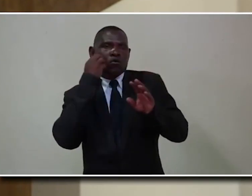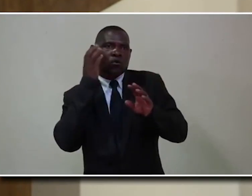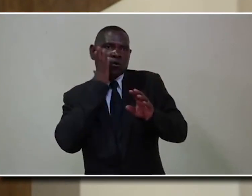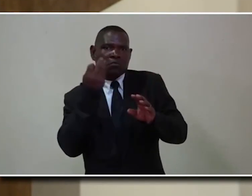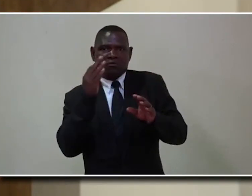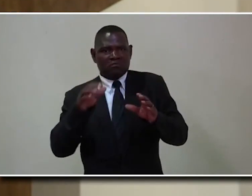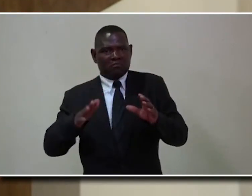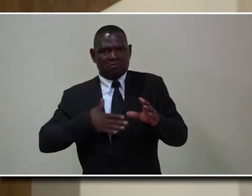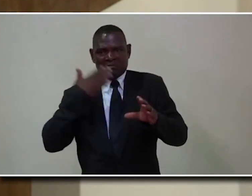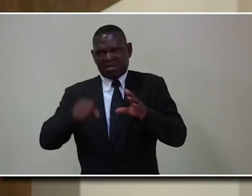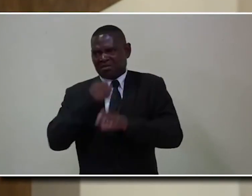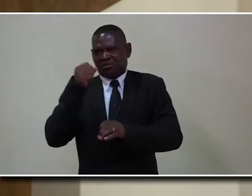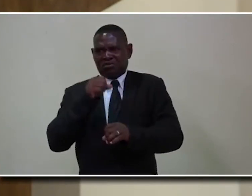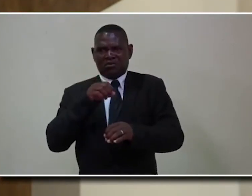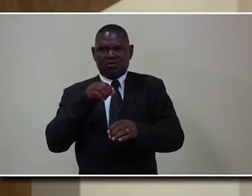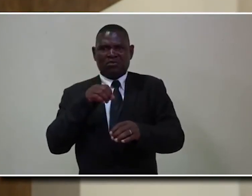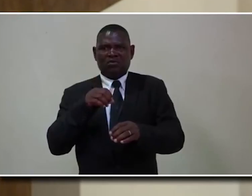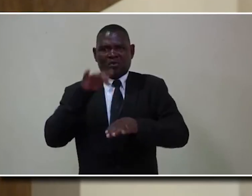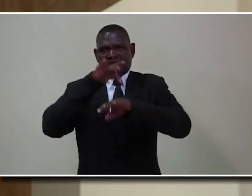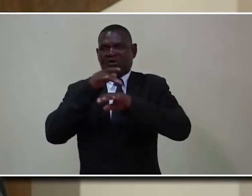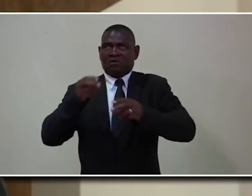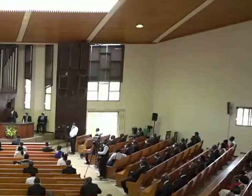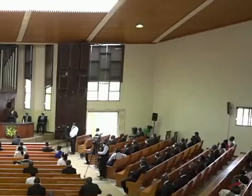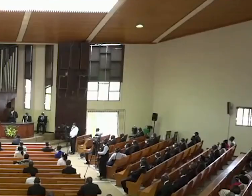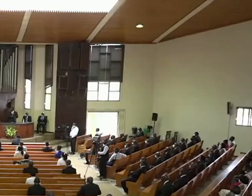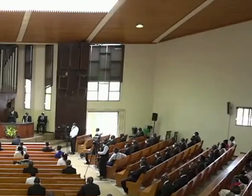nyimbo, mudzi wa moyo wanga.